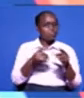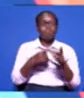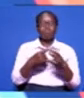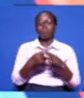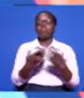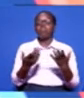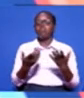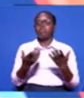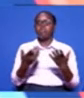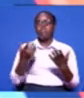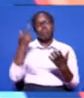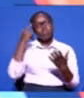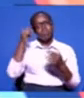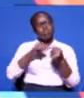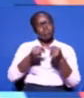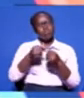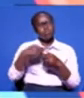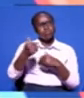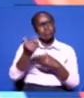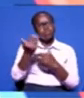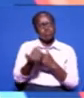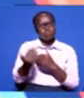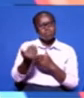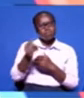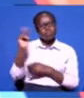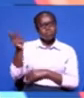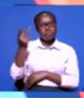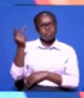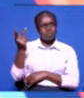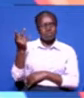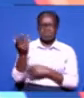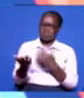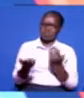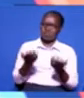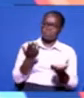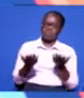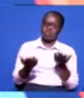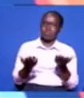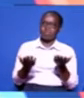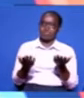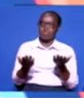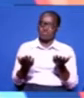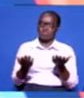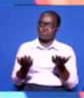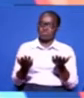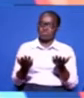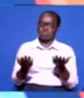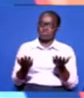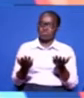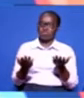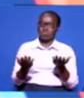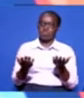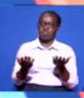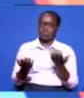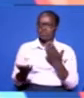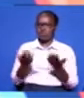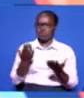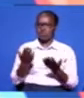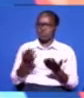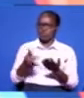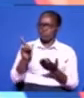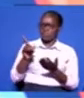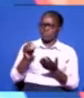about every child in Kenya. Perhaps, you know, I think your child is okay, can survive without food, mine too,